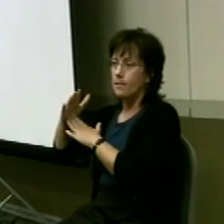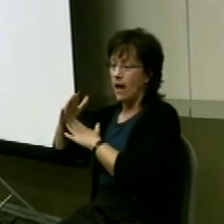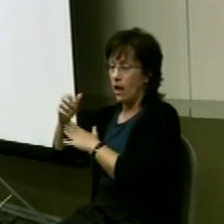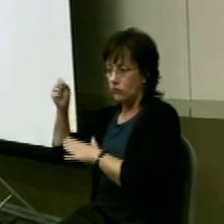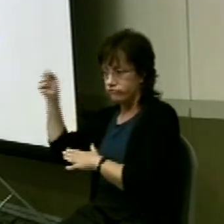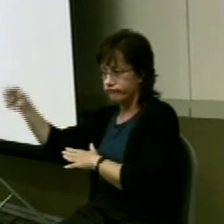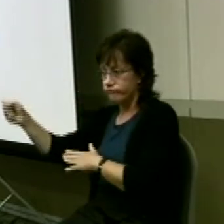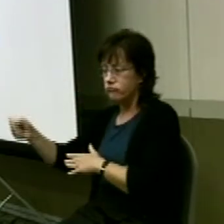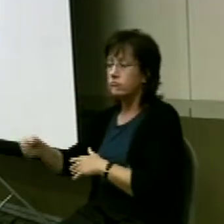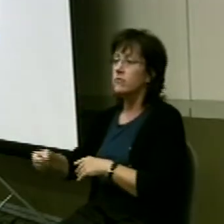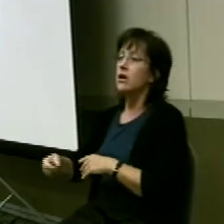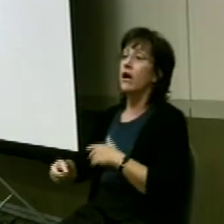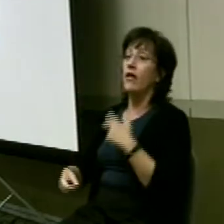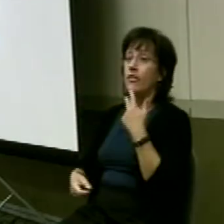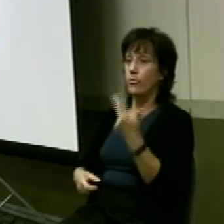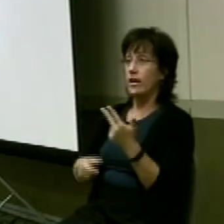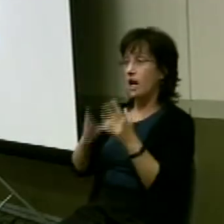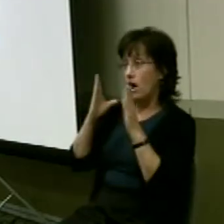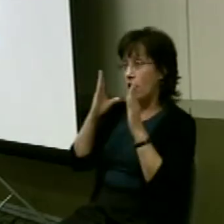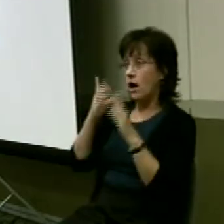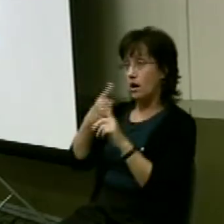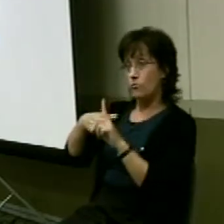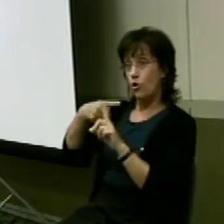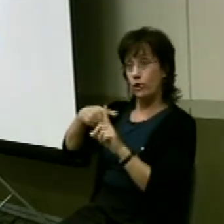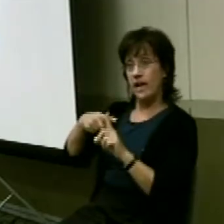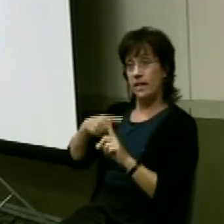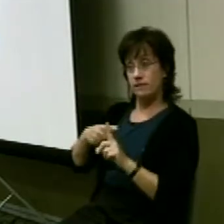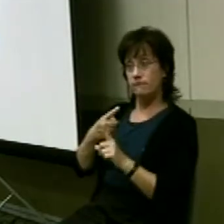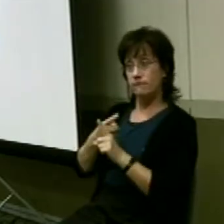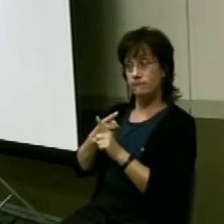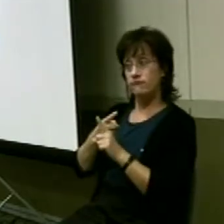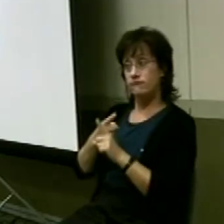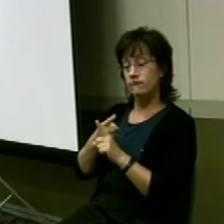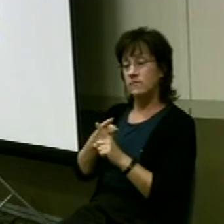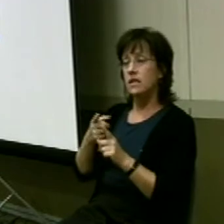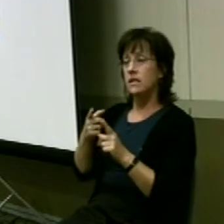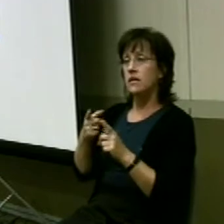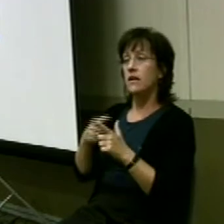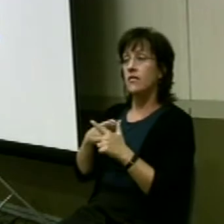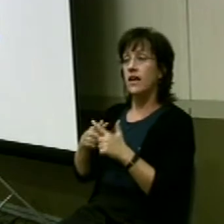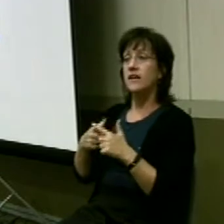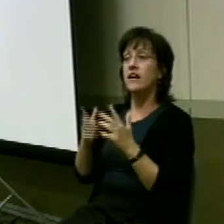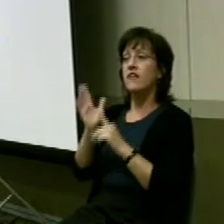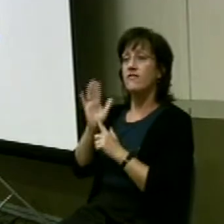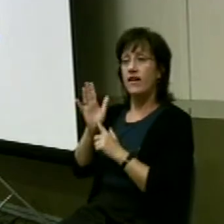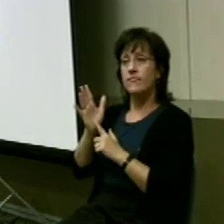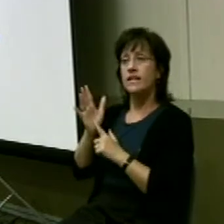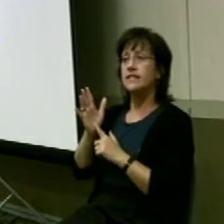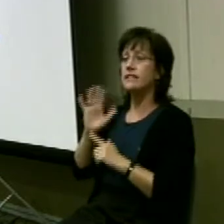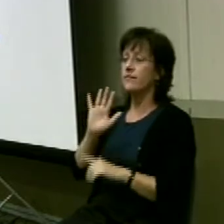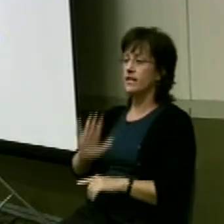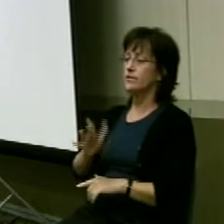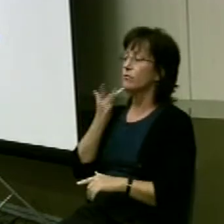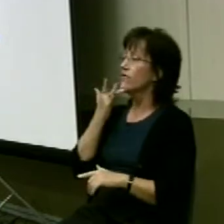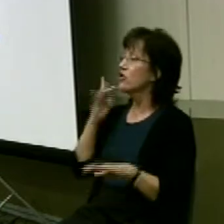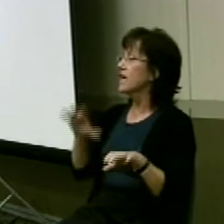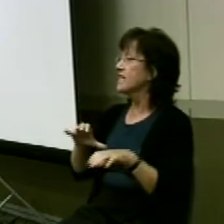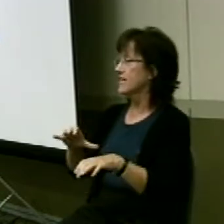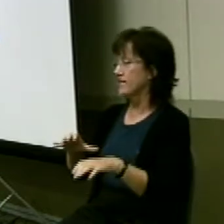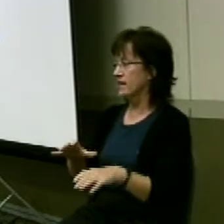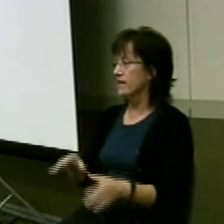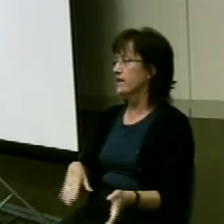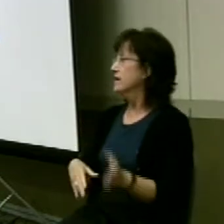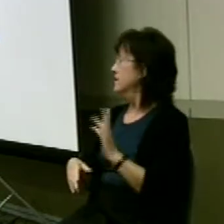consequence, there was timeout. And when he got 3 appropriate attention-seeking behaviors, he got to get 5 minutes